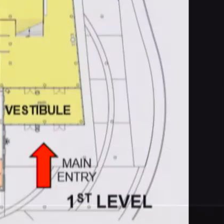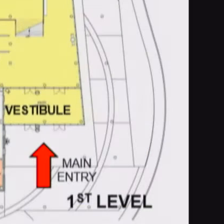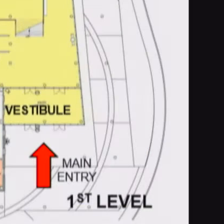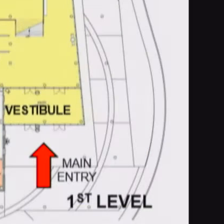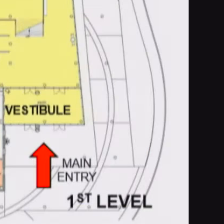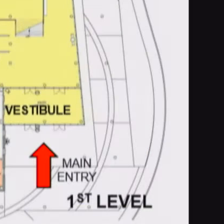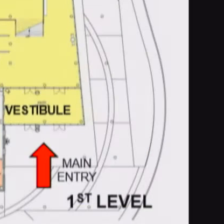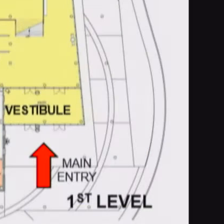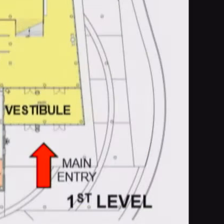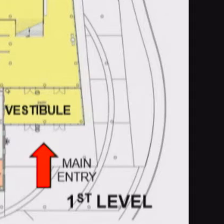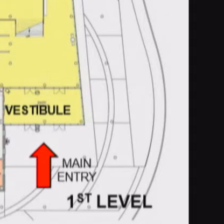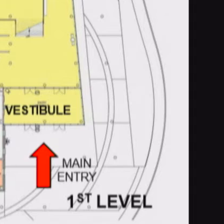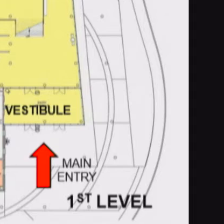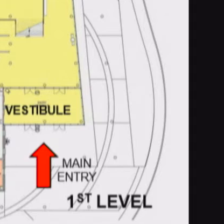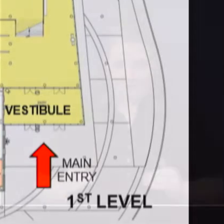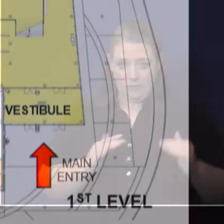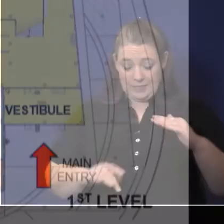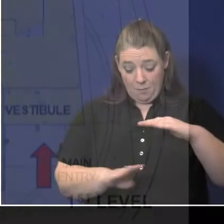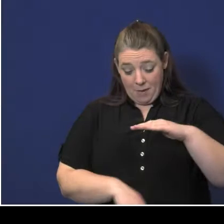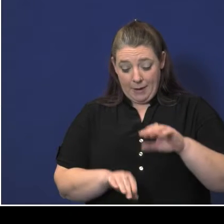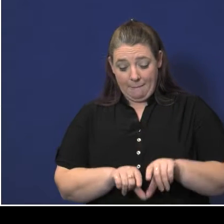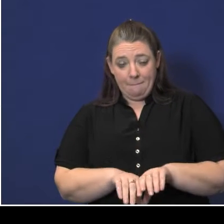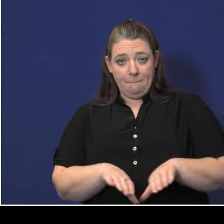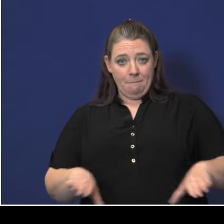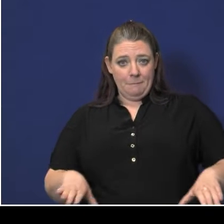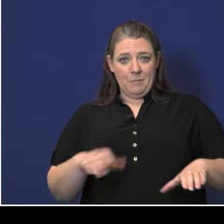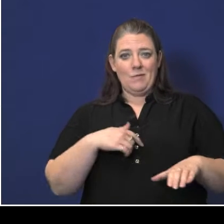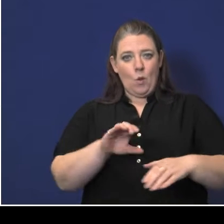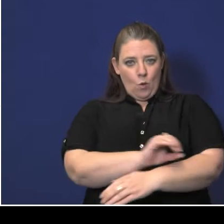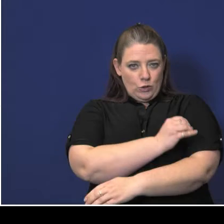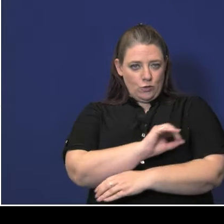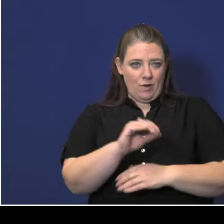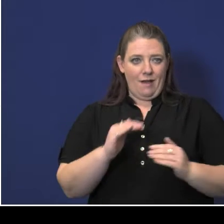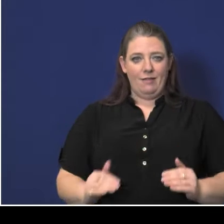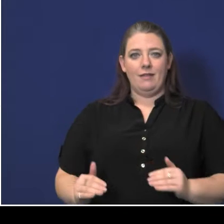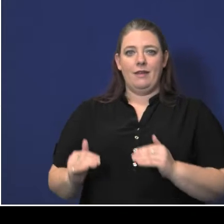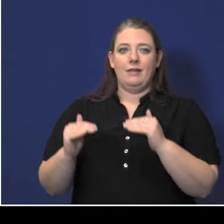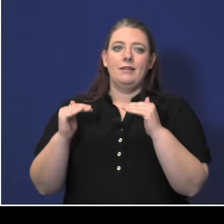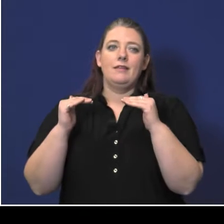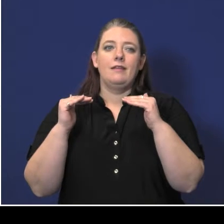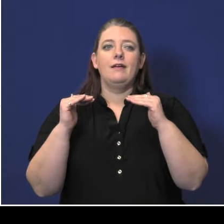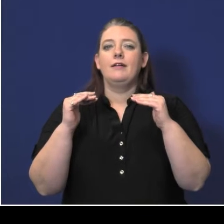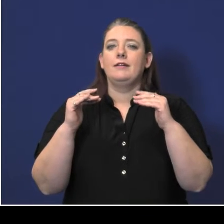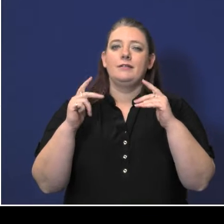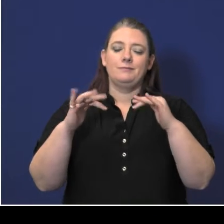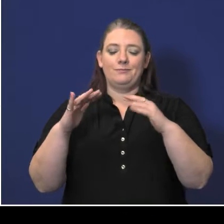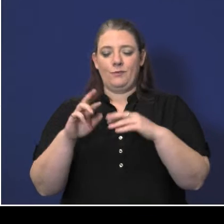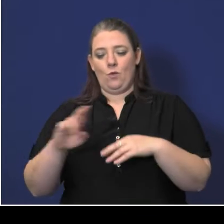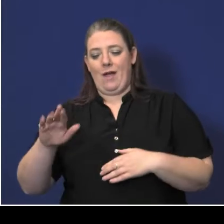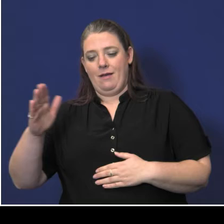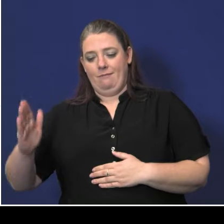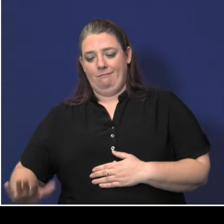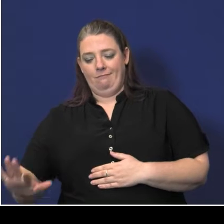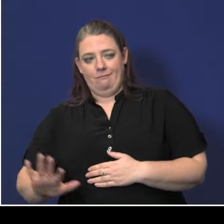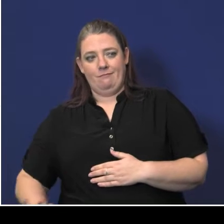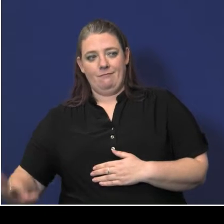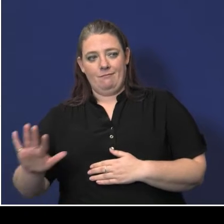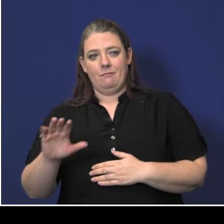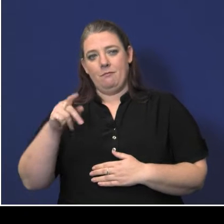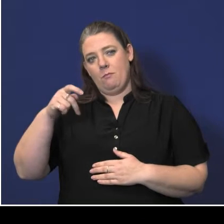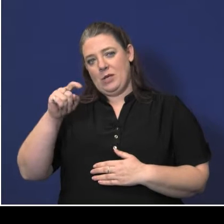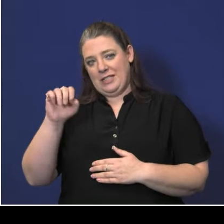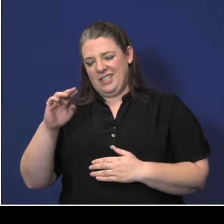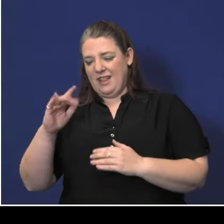see it here, the bottom level is what they call the orchestra, and then the kind of the right half is the parterre, so it's just a little bit